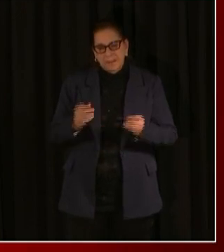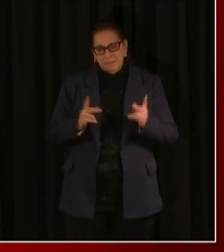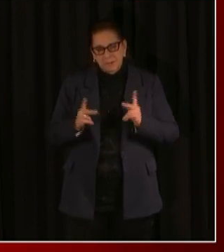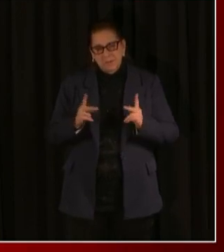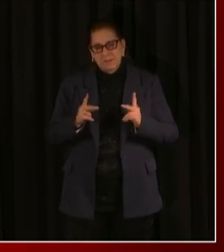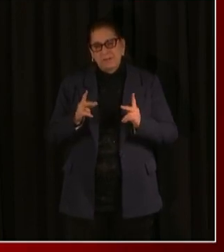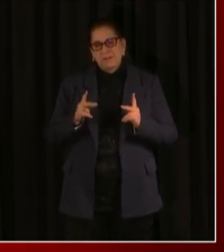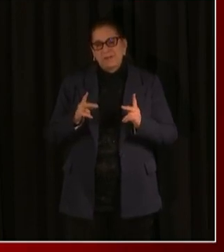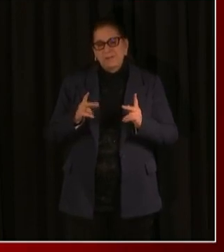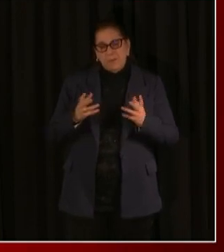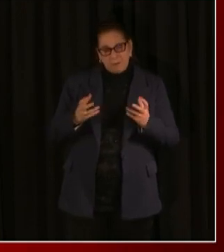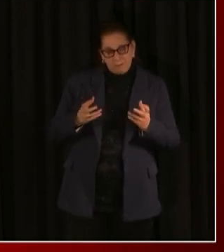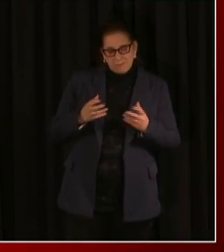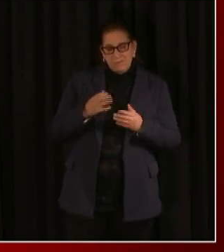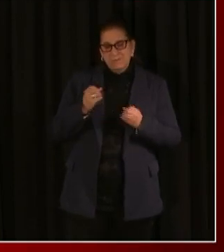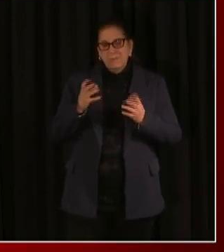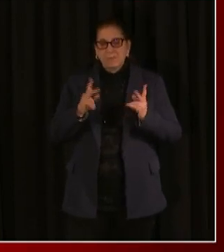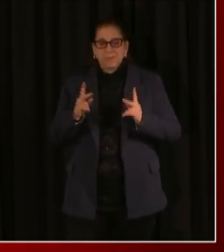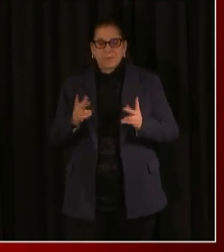an mRNA vaccine.